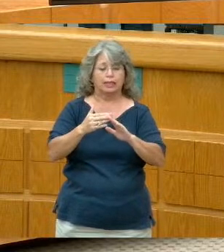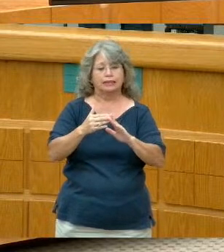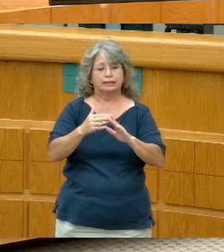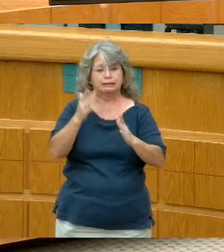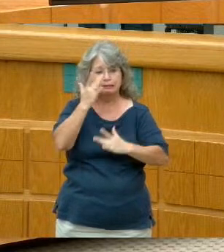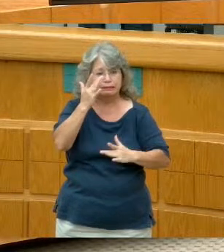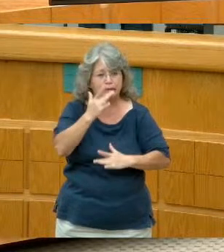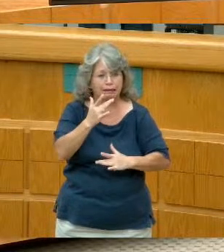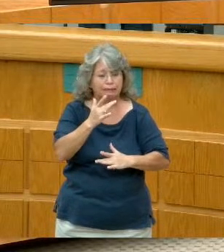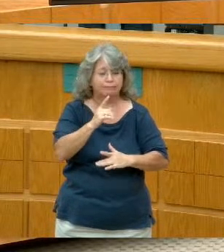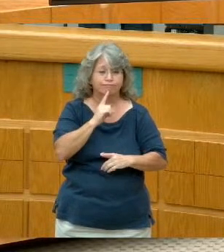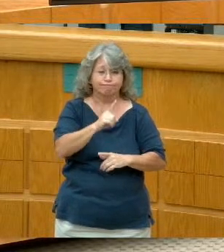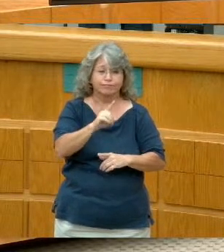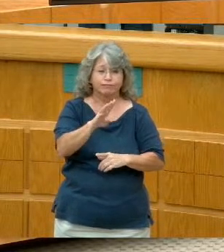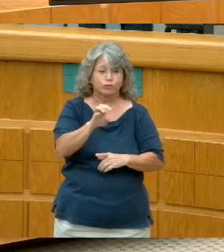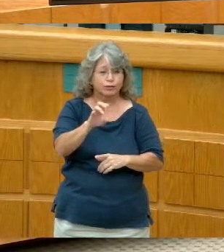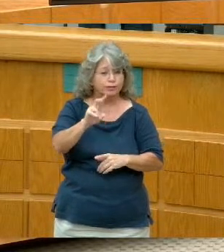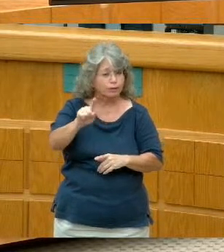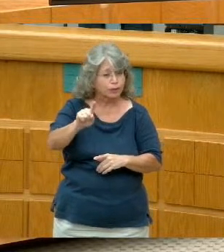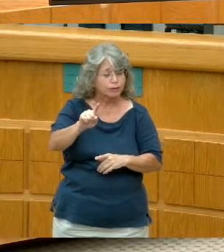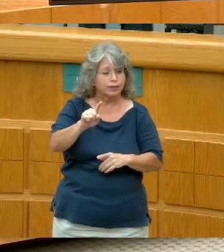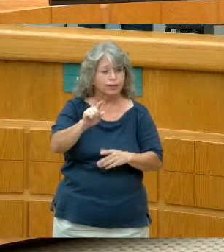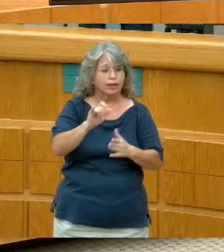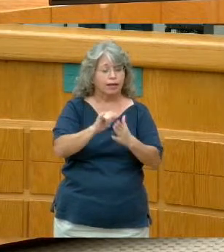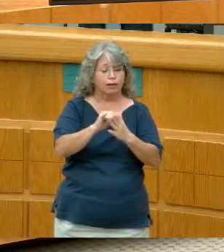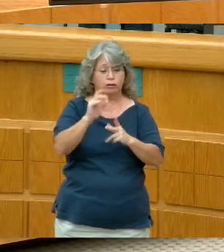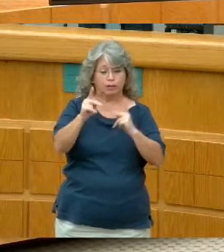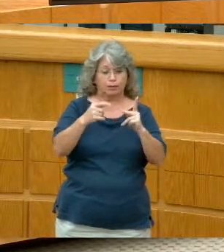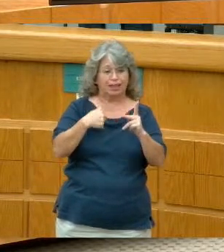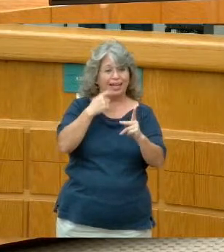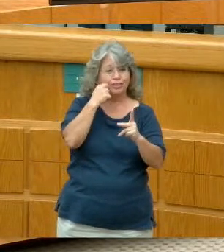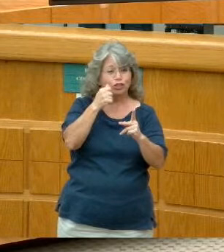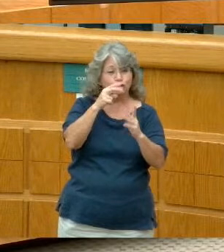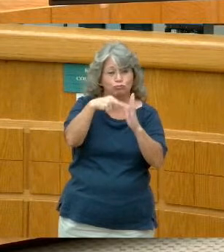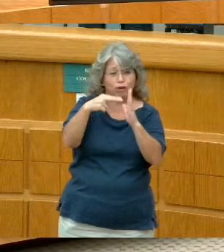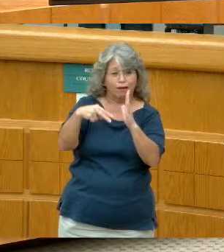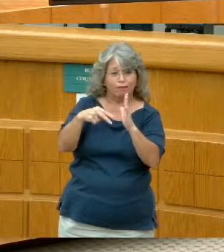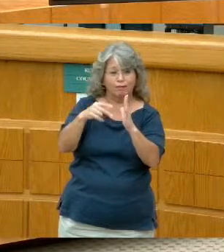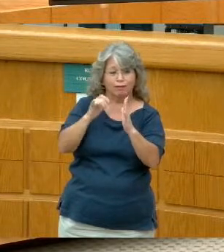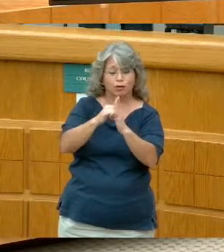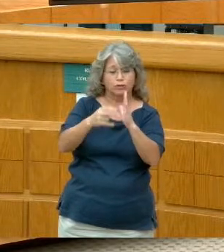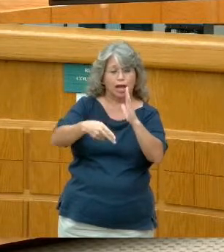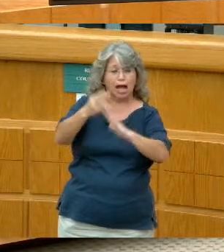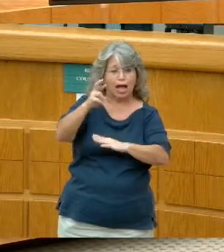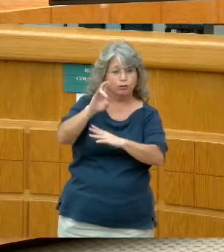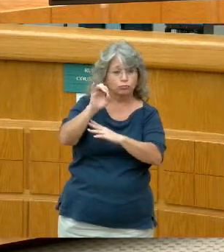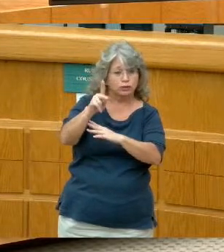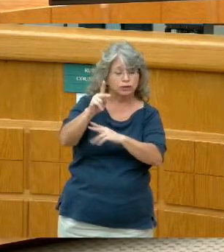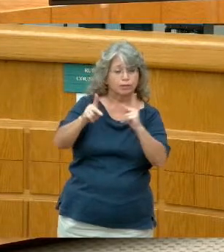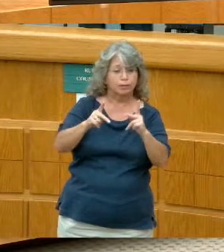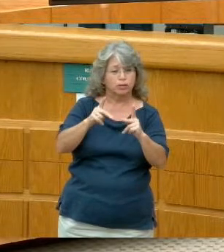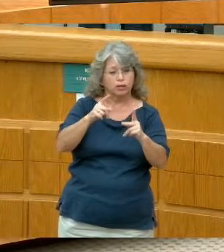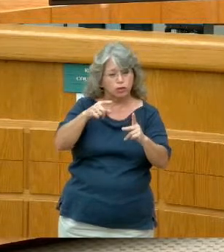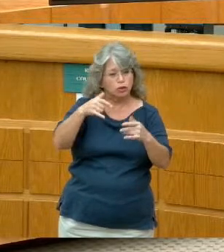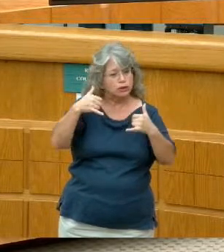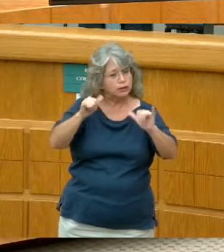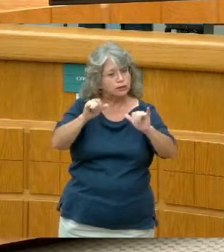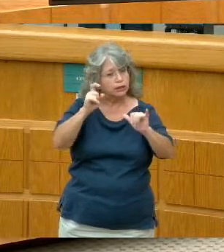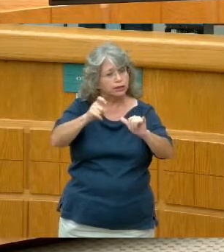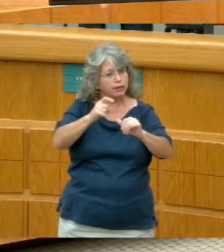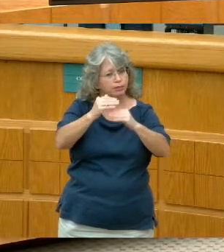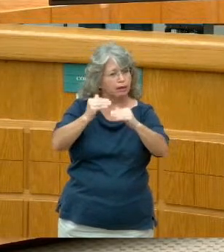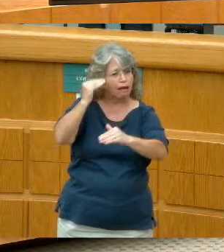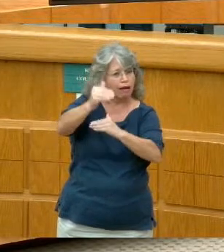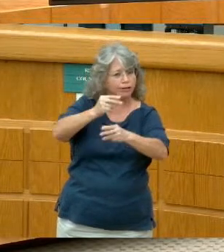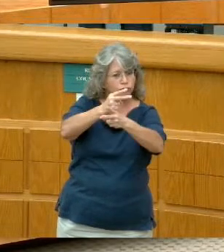there's 471. So that list I just read of those highly vulnerable people, you still need to be extra